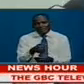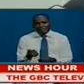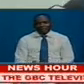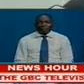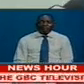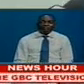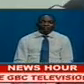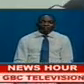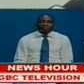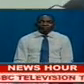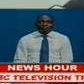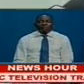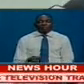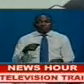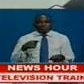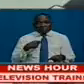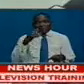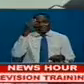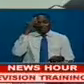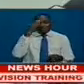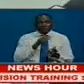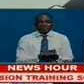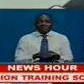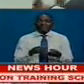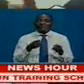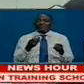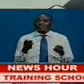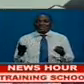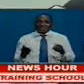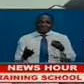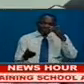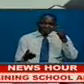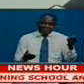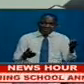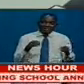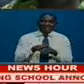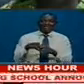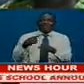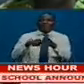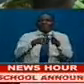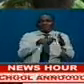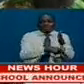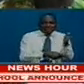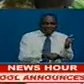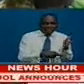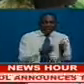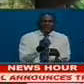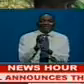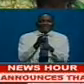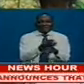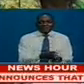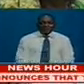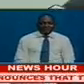banks. We know that there are a lot of elements that go into the pricing of credit in this